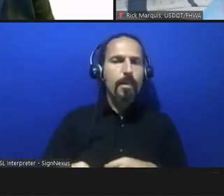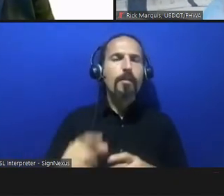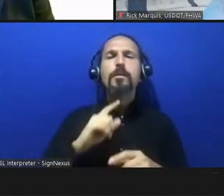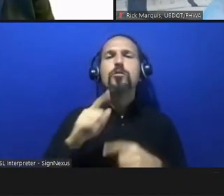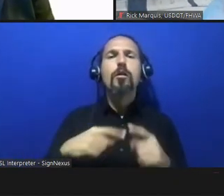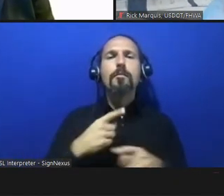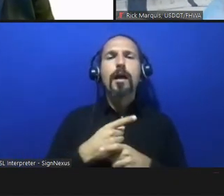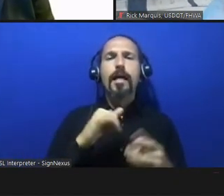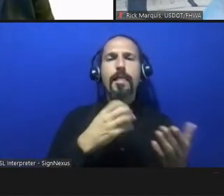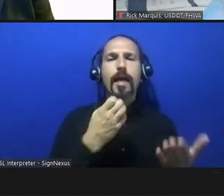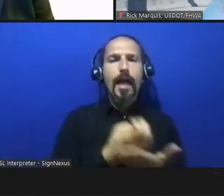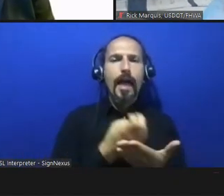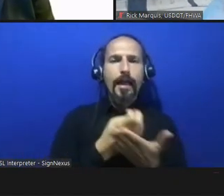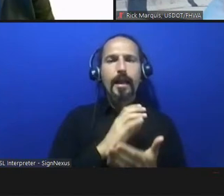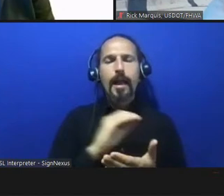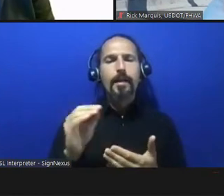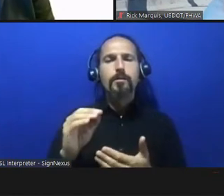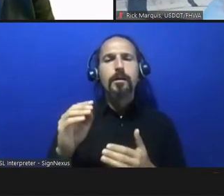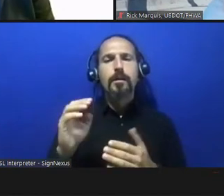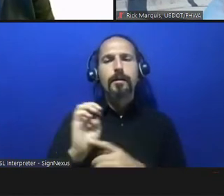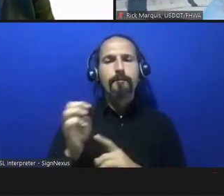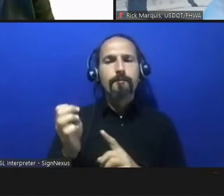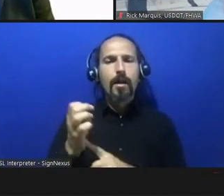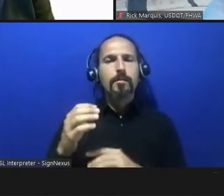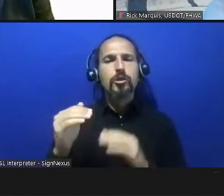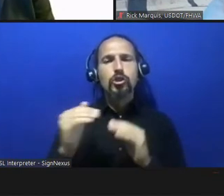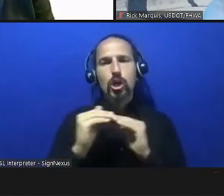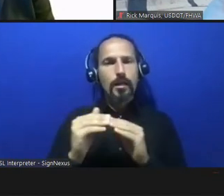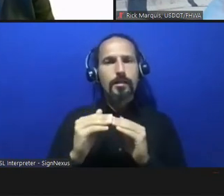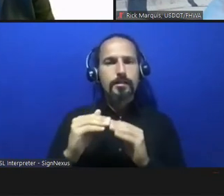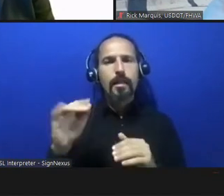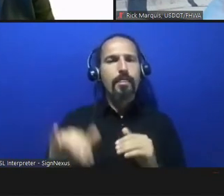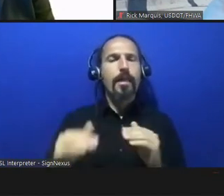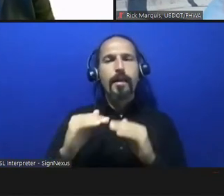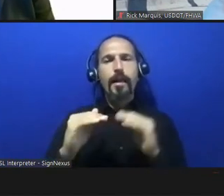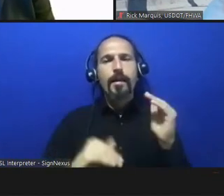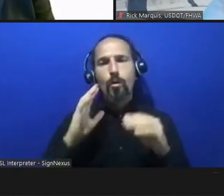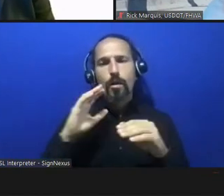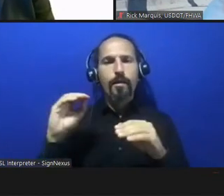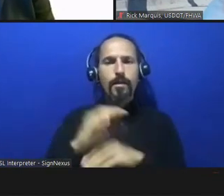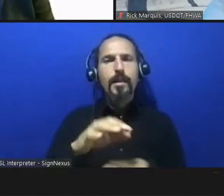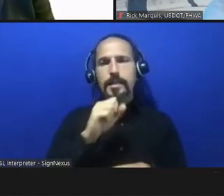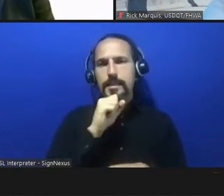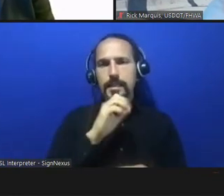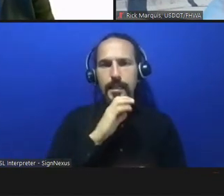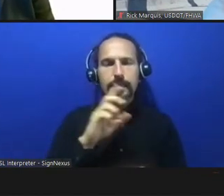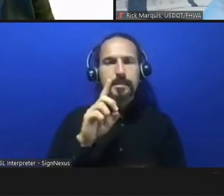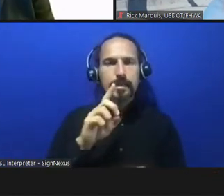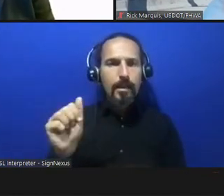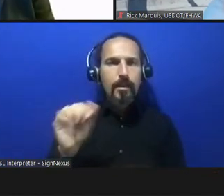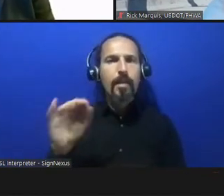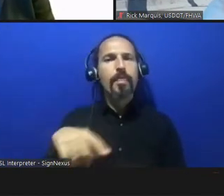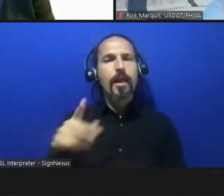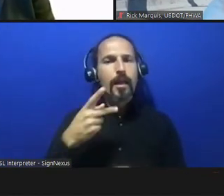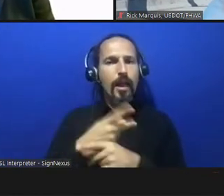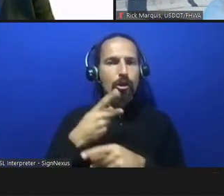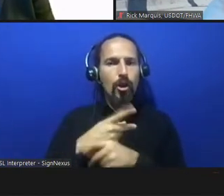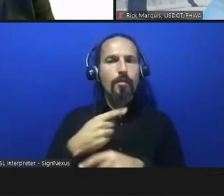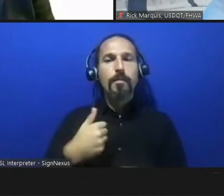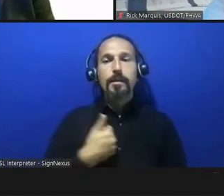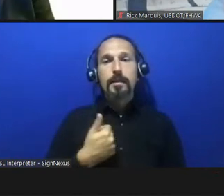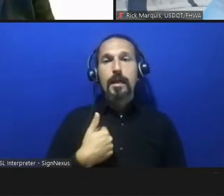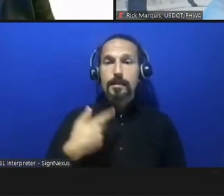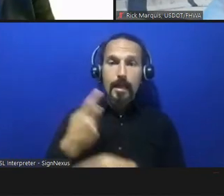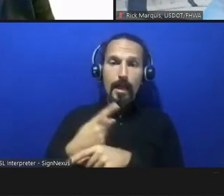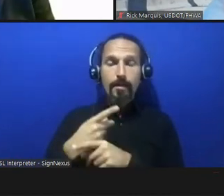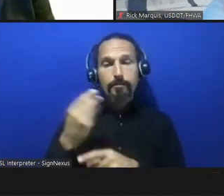justice as well and some other folks have mentioned this this is ultimately disproportionately going to affect elderly disabled and their caretakers as a caretaker myself